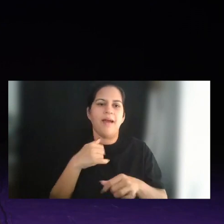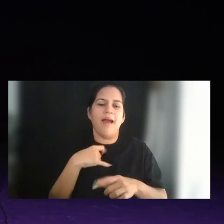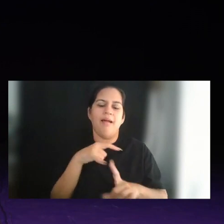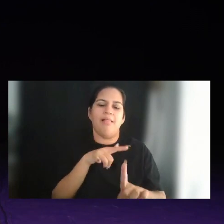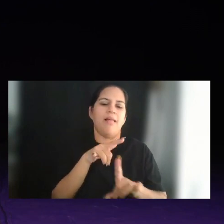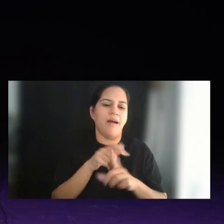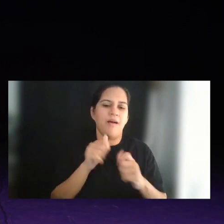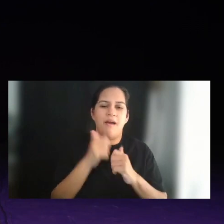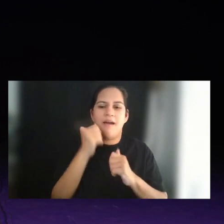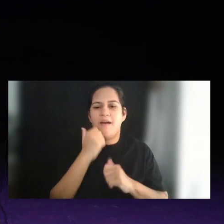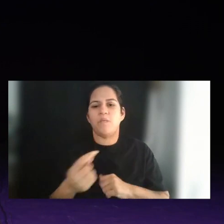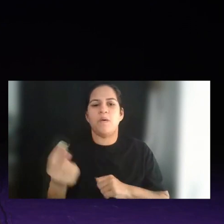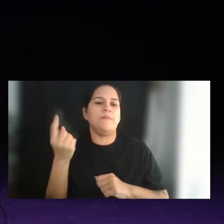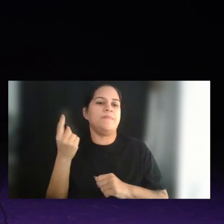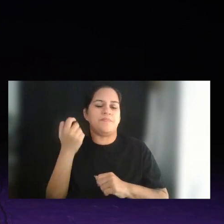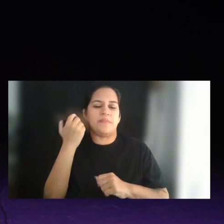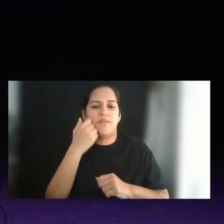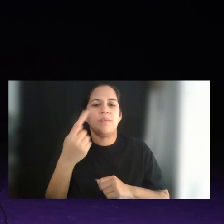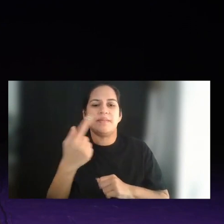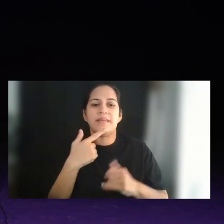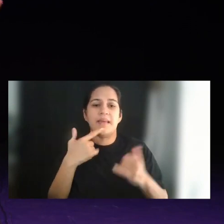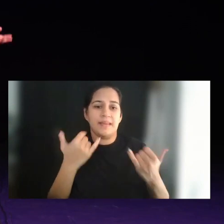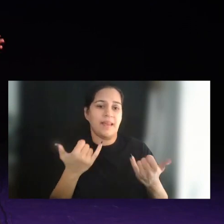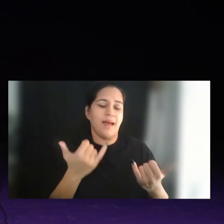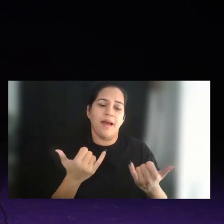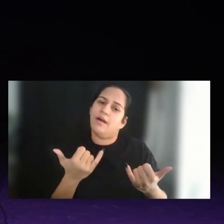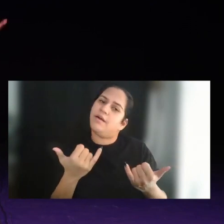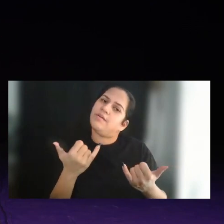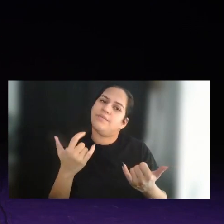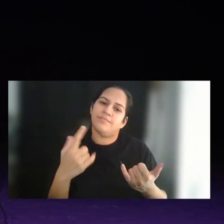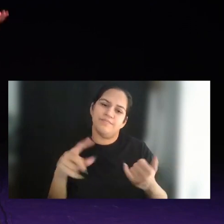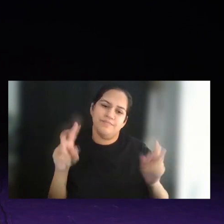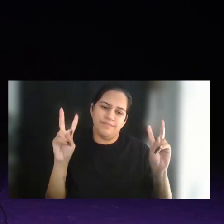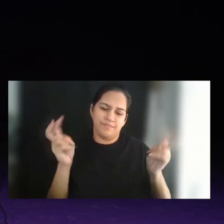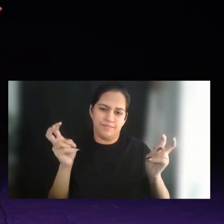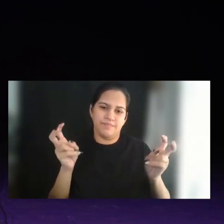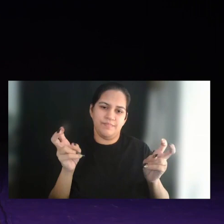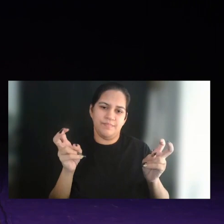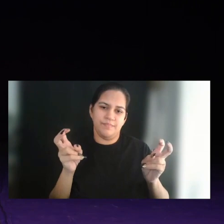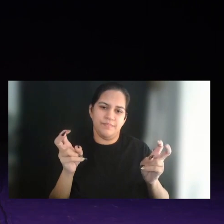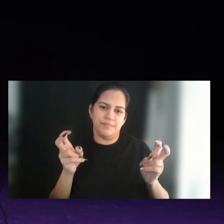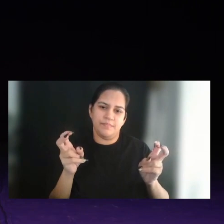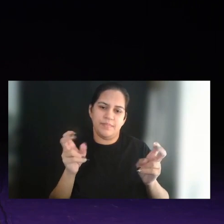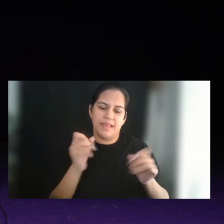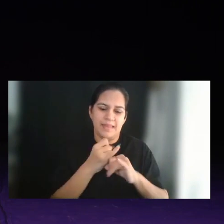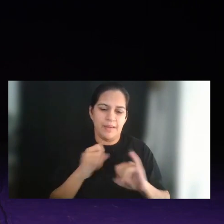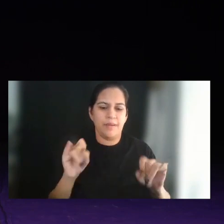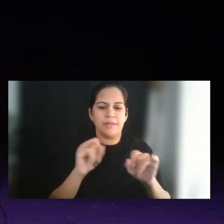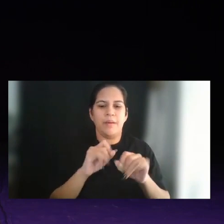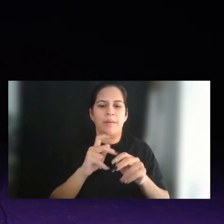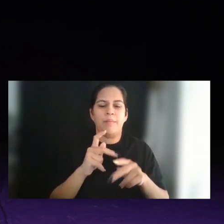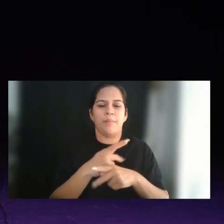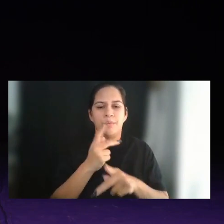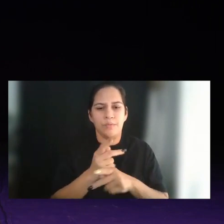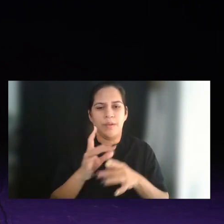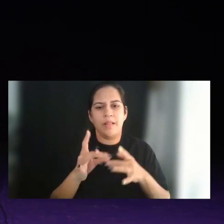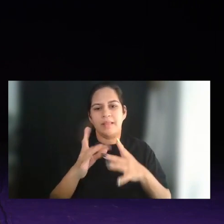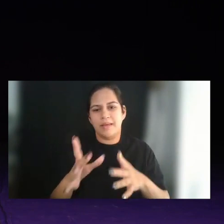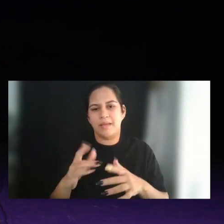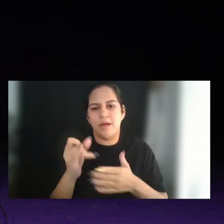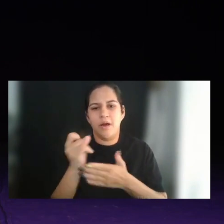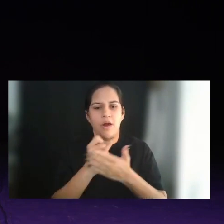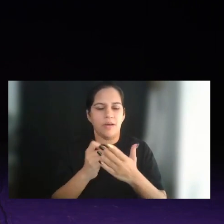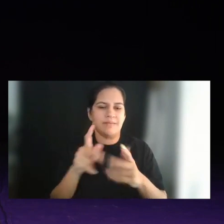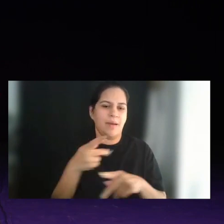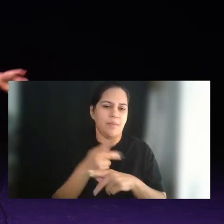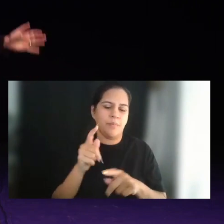everyone is saying now for, you know, as a kind of independent producer, lead artist type of person, you know, I love how my job